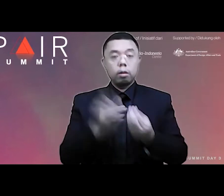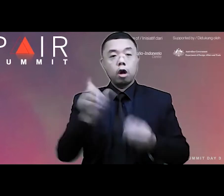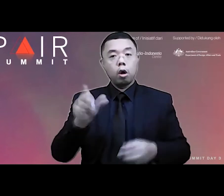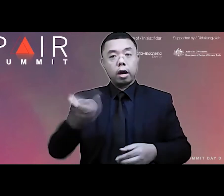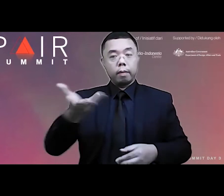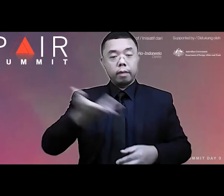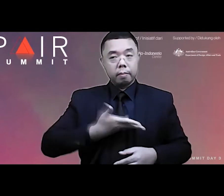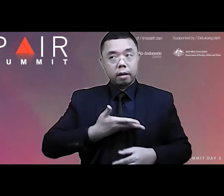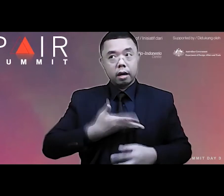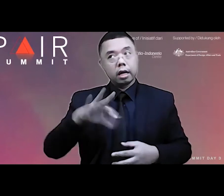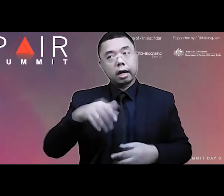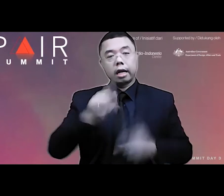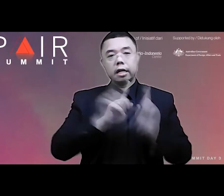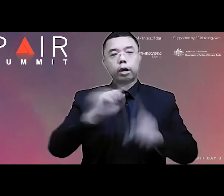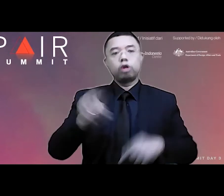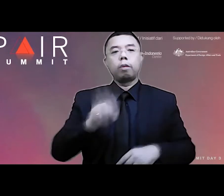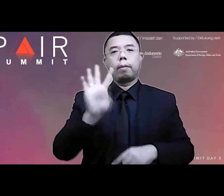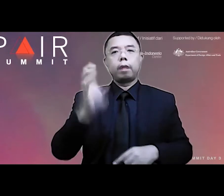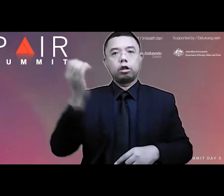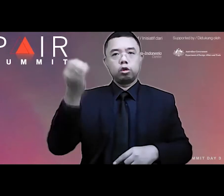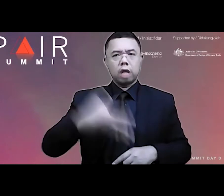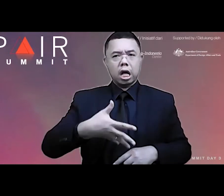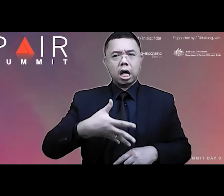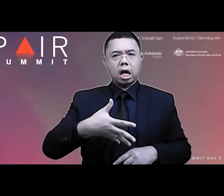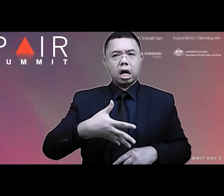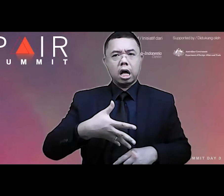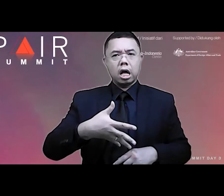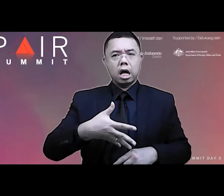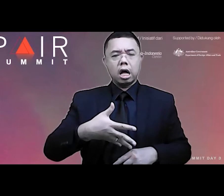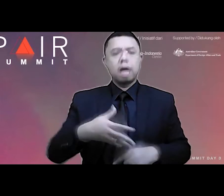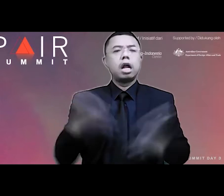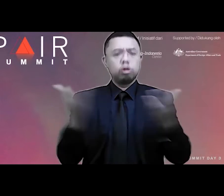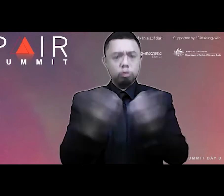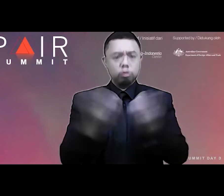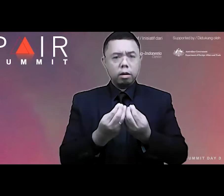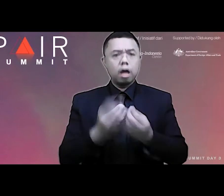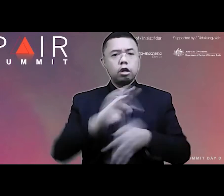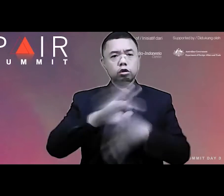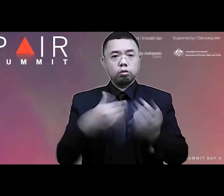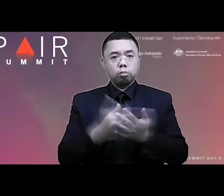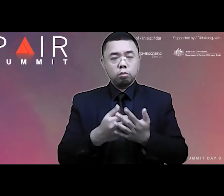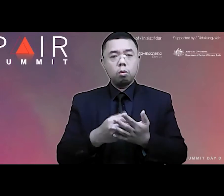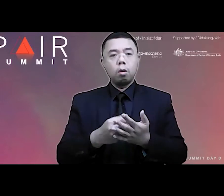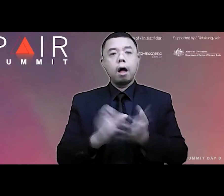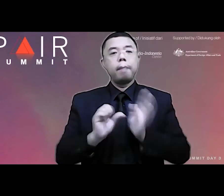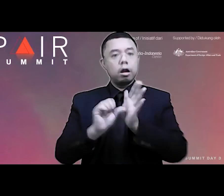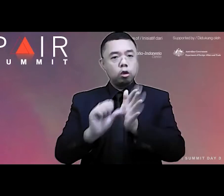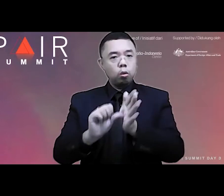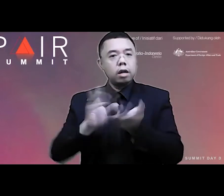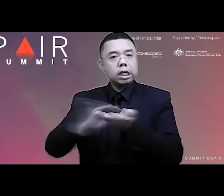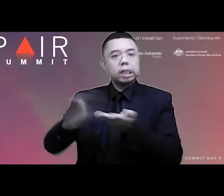million, and the total distributed incentive was around 25.1 trillion